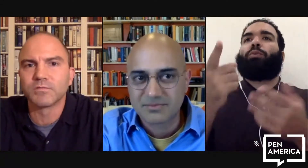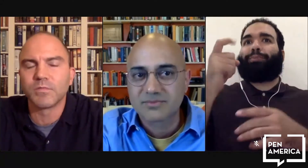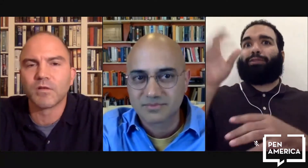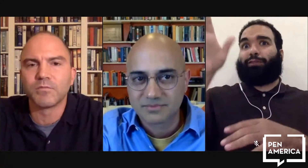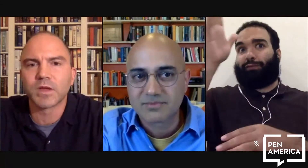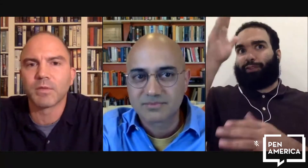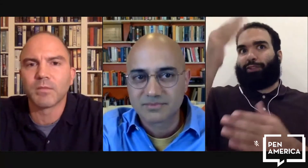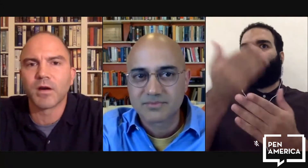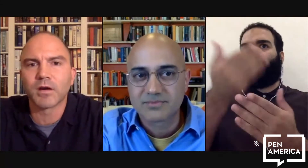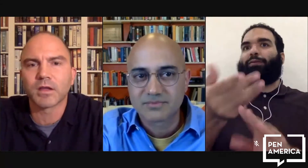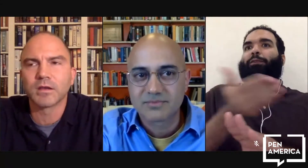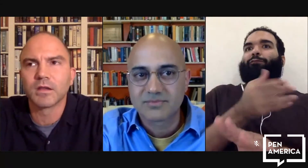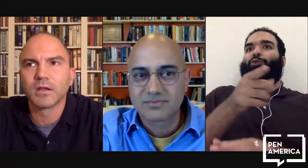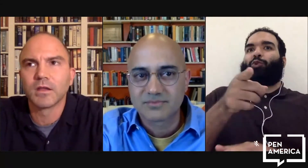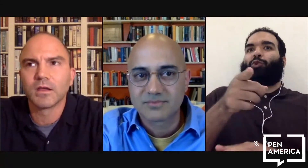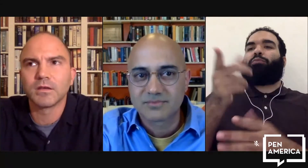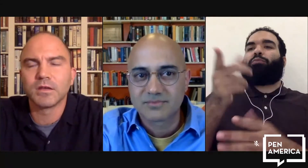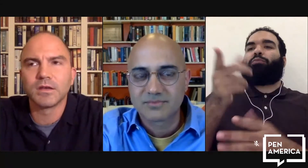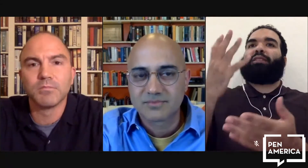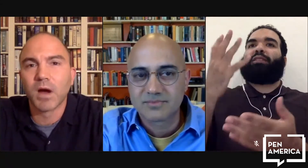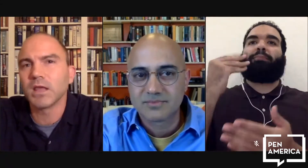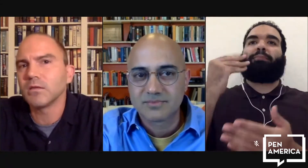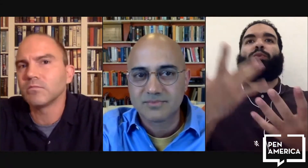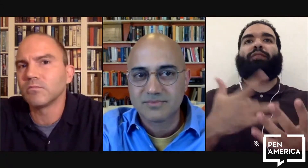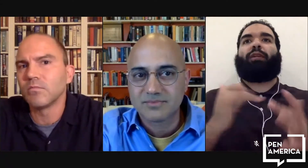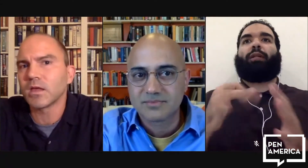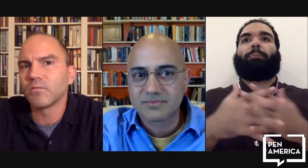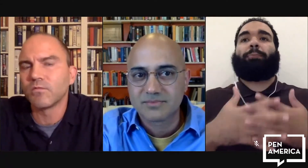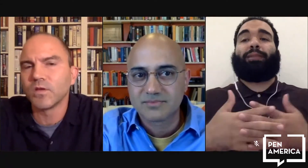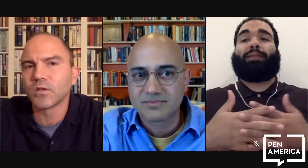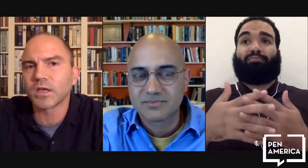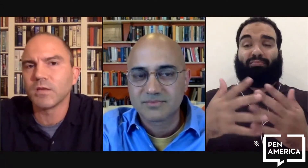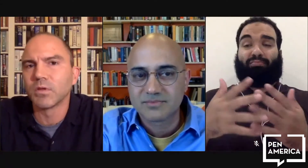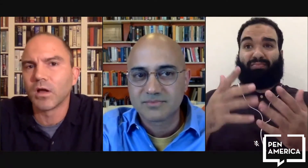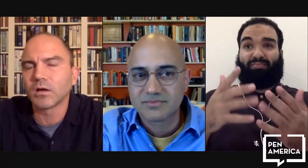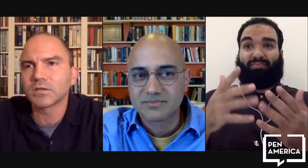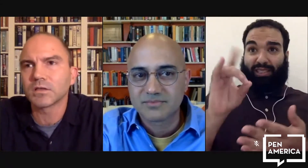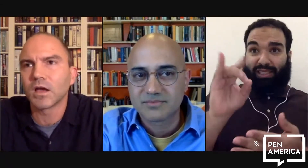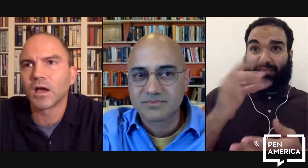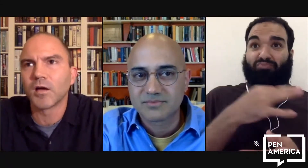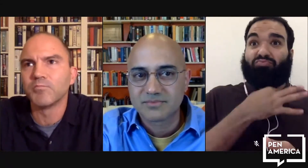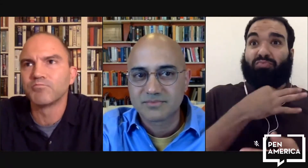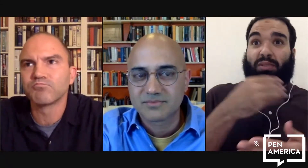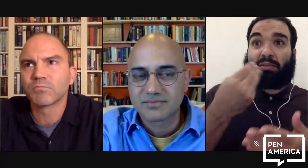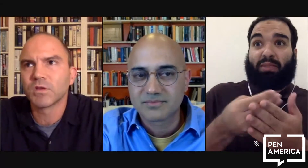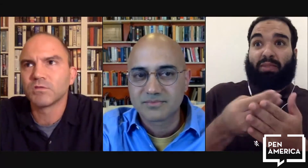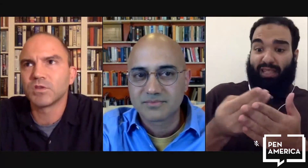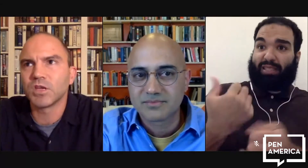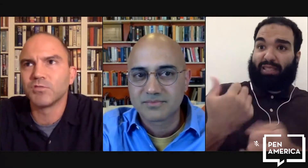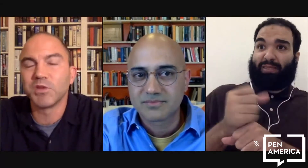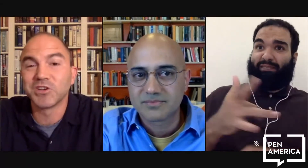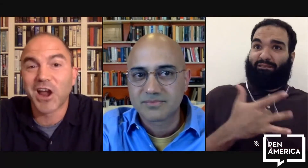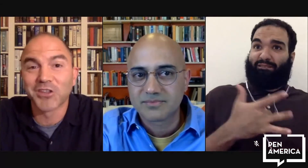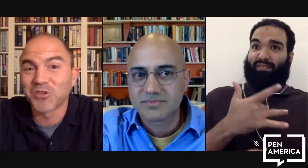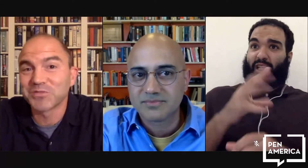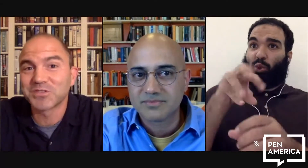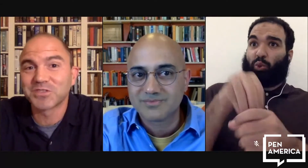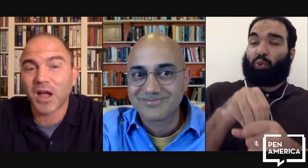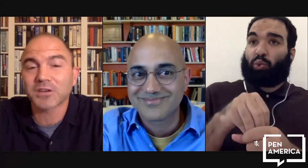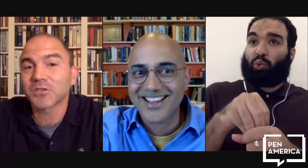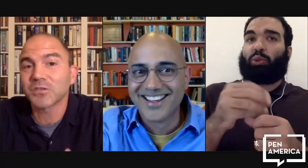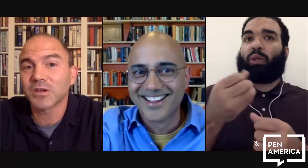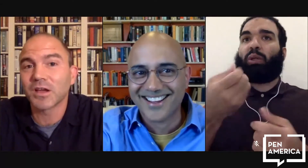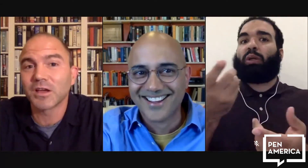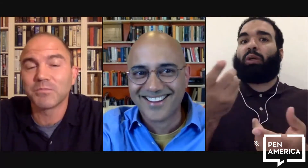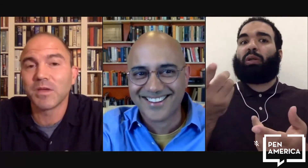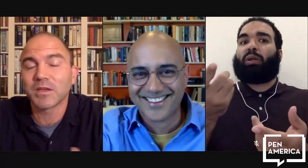experience of becoming an American, did money make him feel like he belonged? Did being Donald Trump's